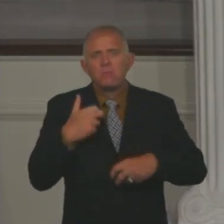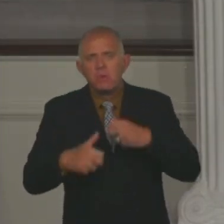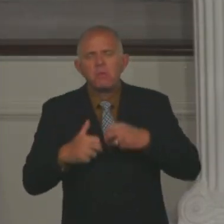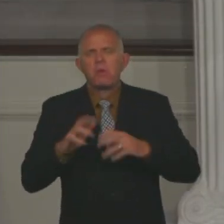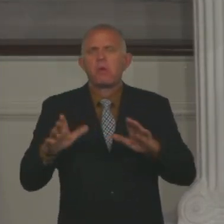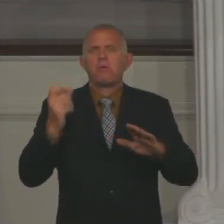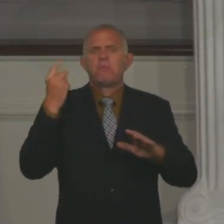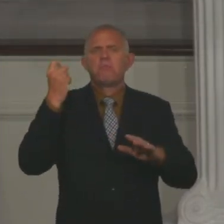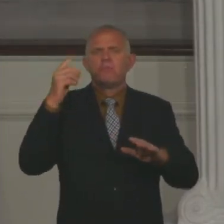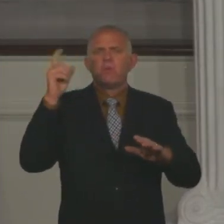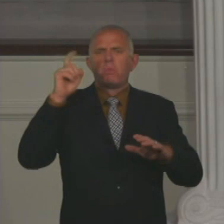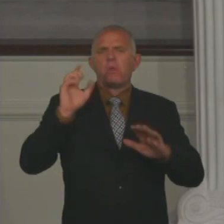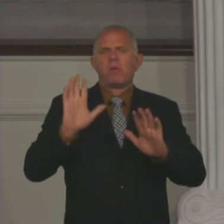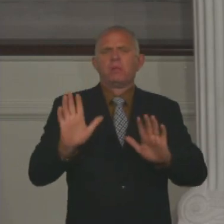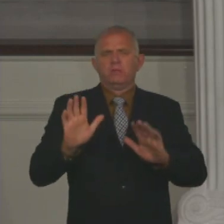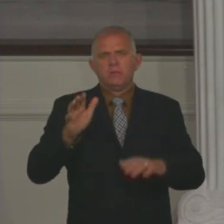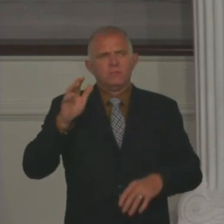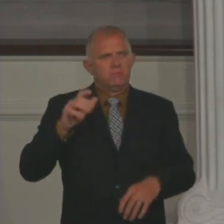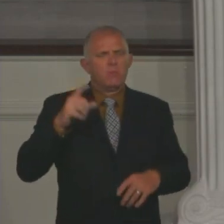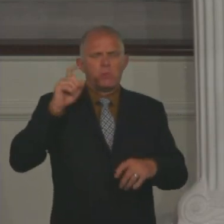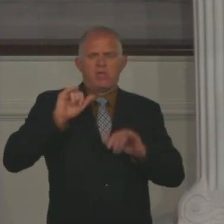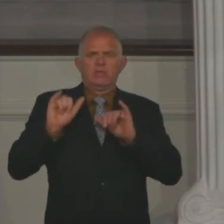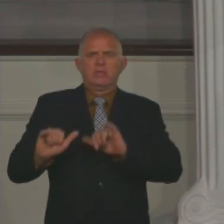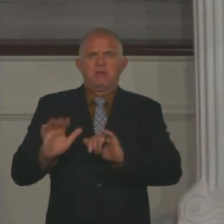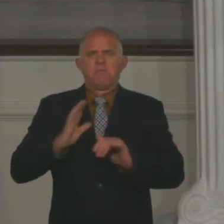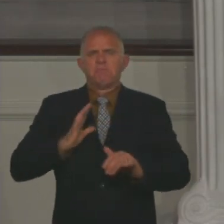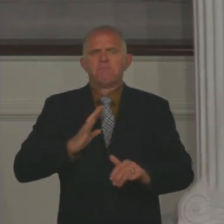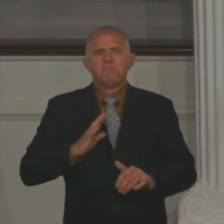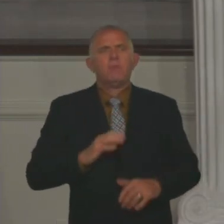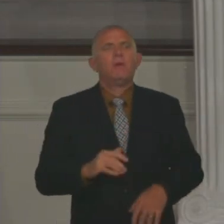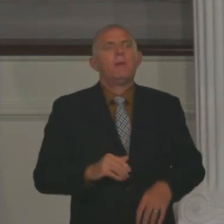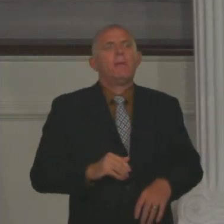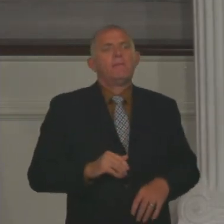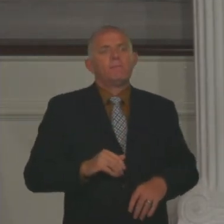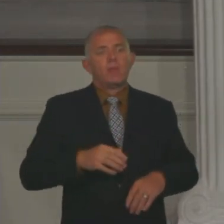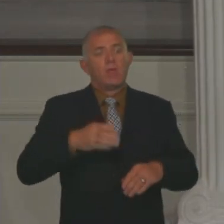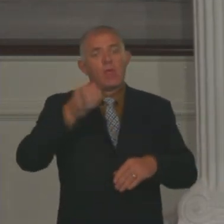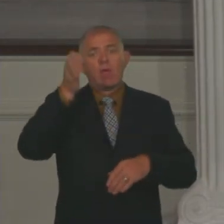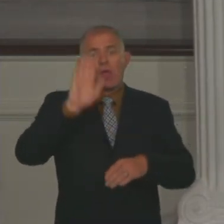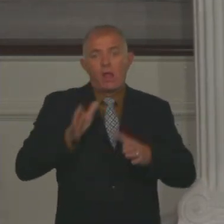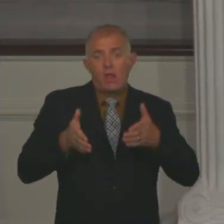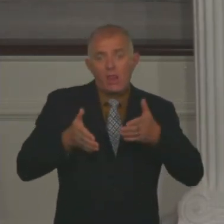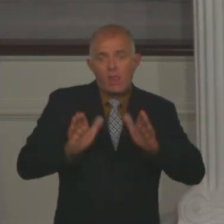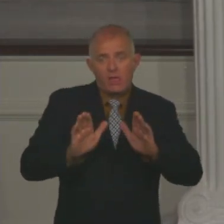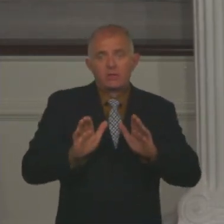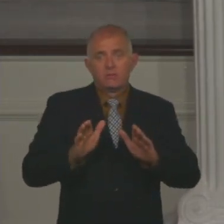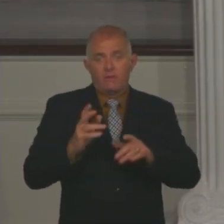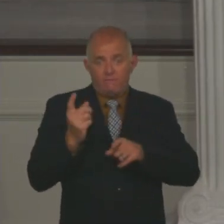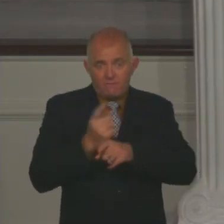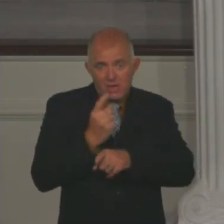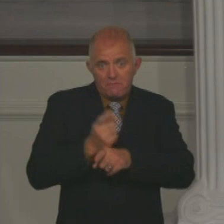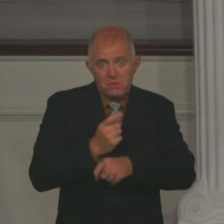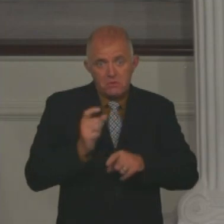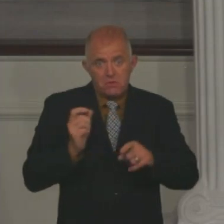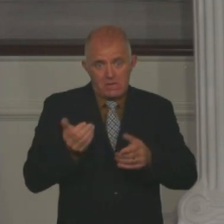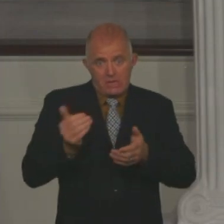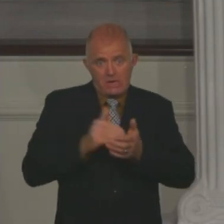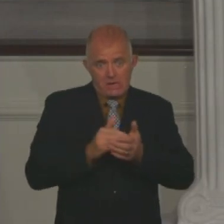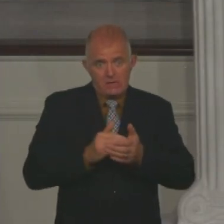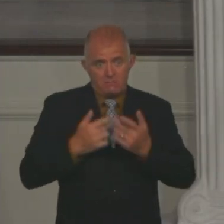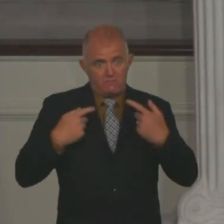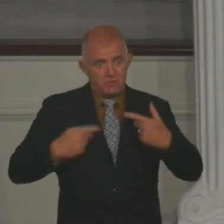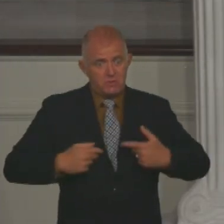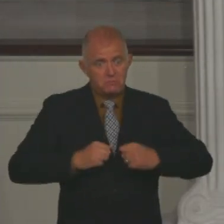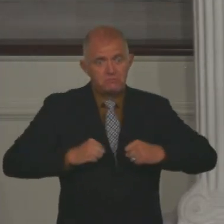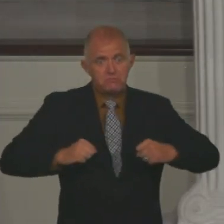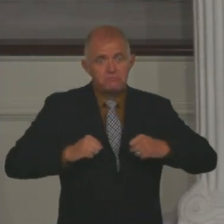wait it out. You do what God wants you to do. But when God lets you to be faithful again physically, you ought to be Sunday